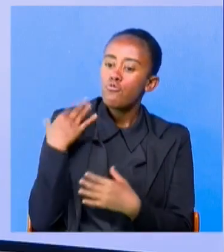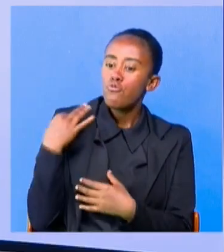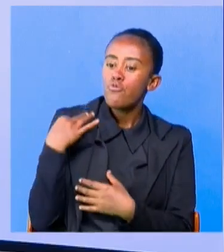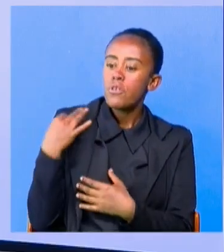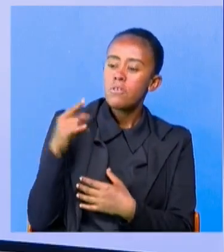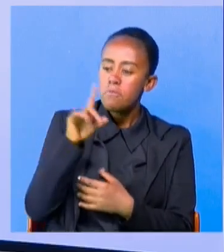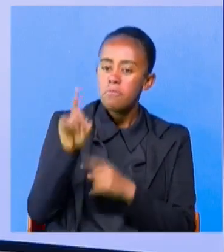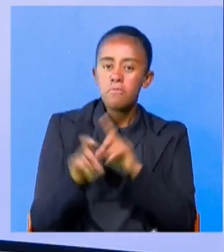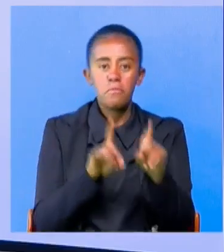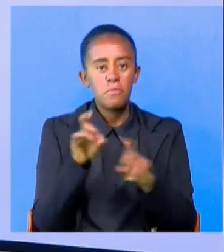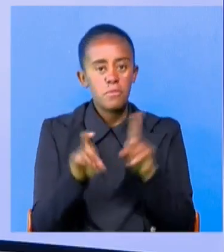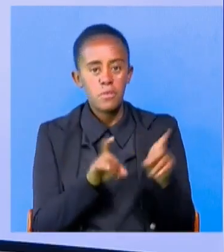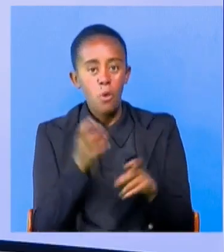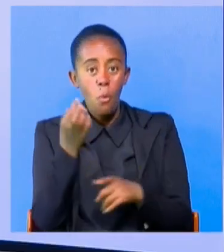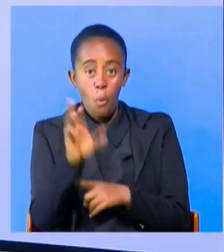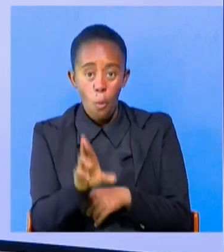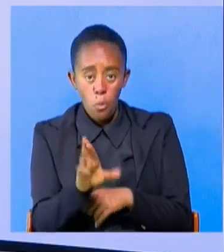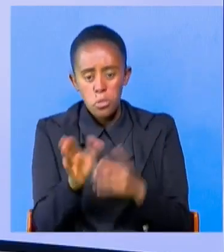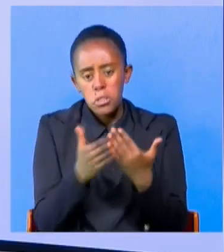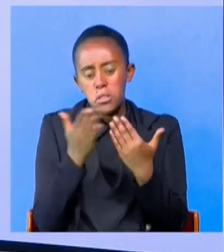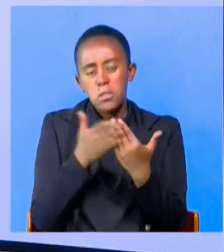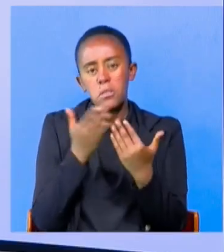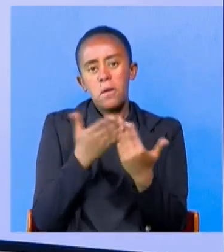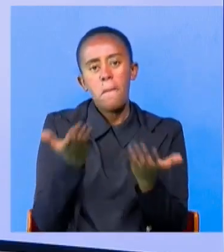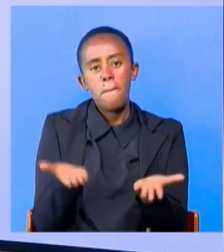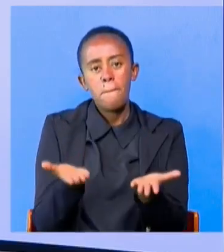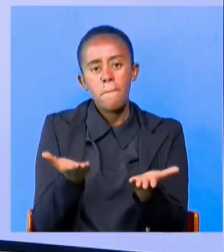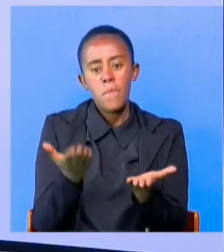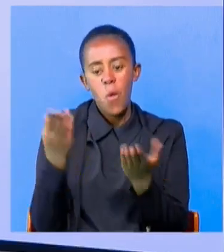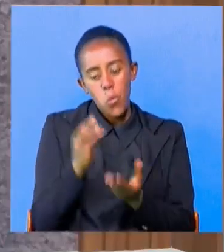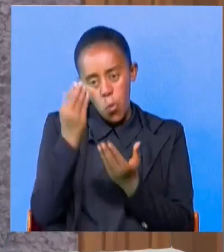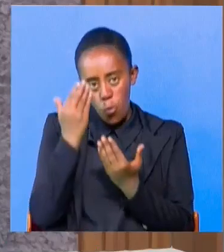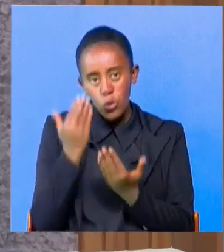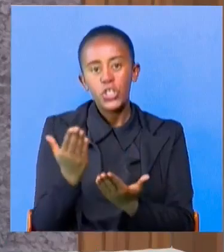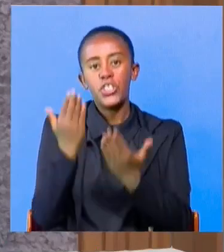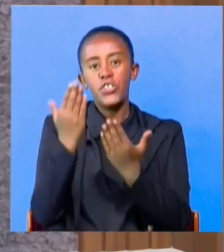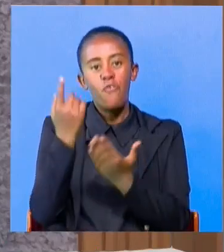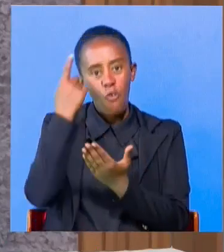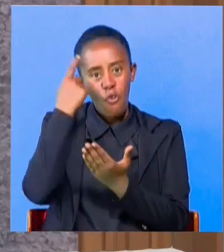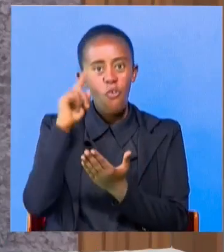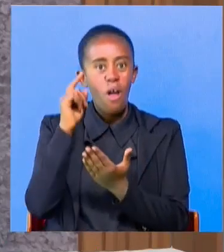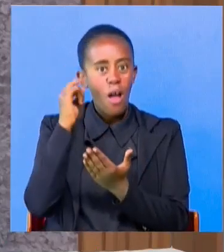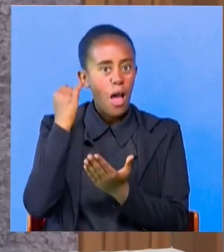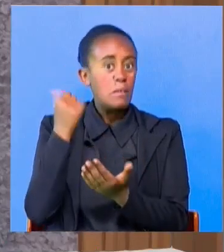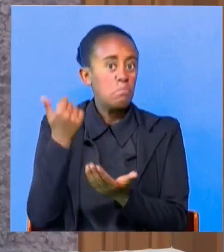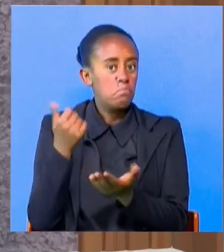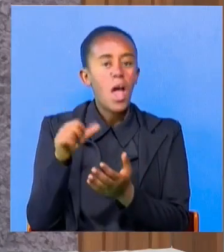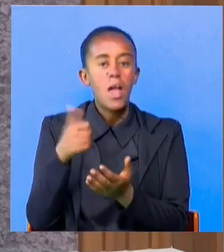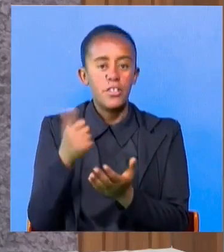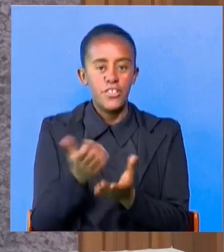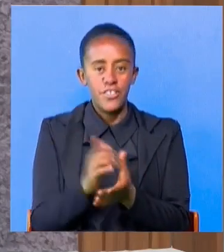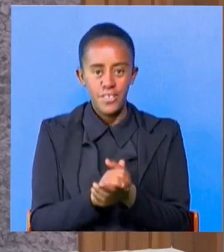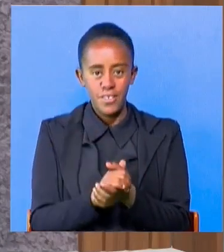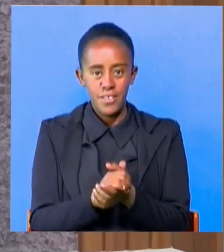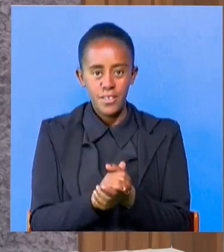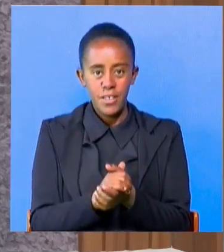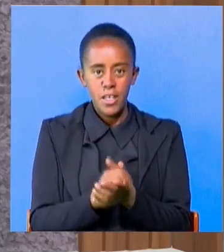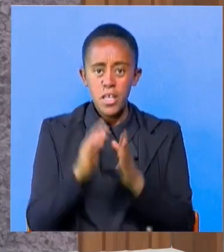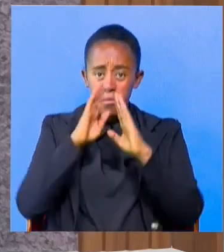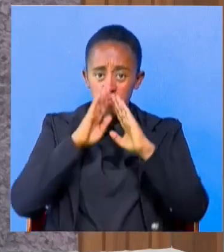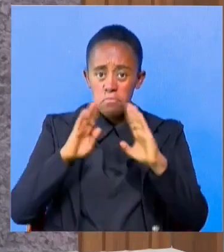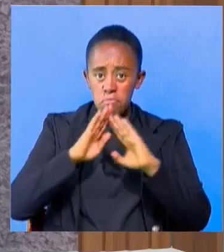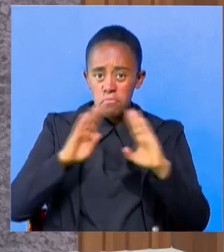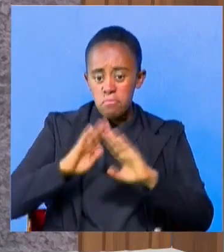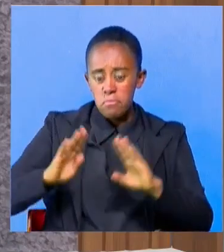others, or it is simply a welcoming or a recognition for others. So when we talk about